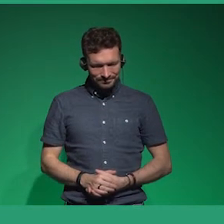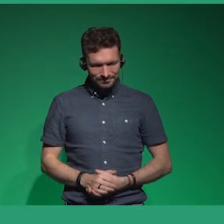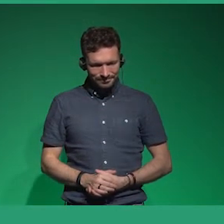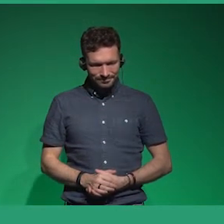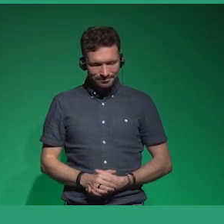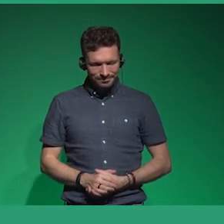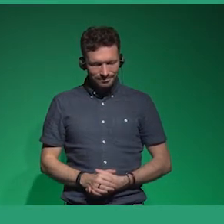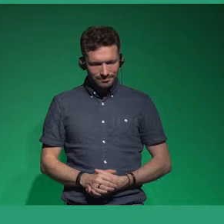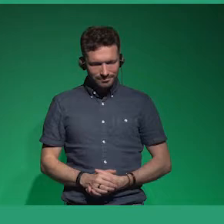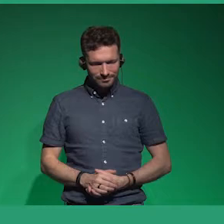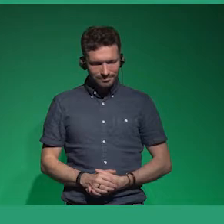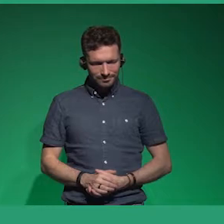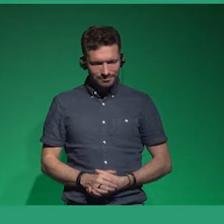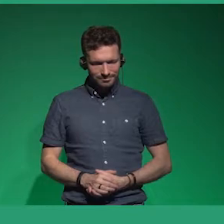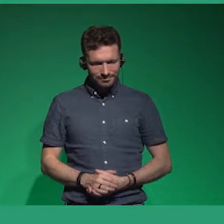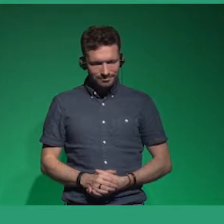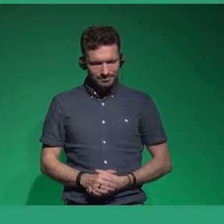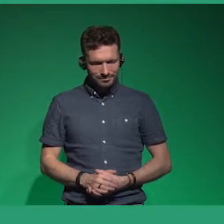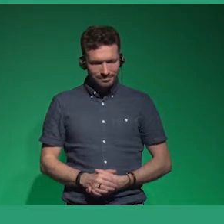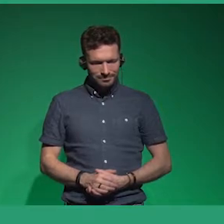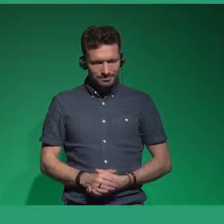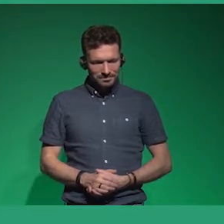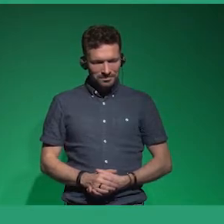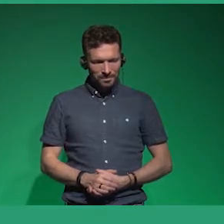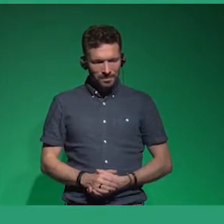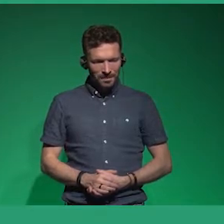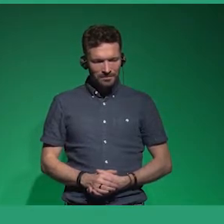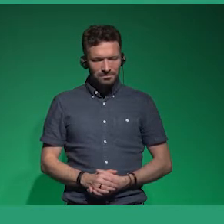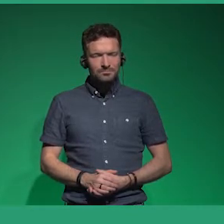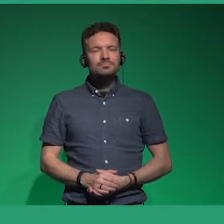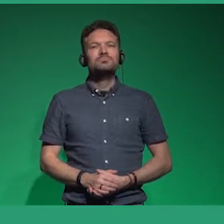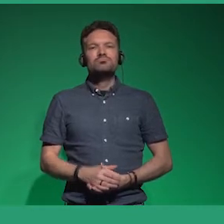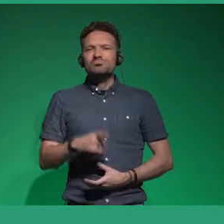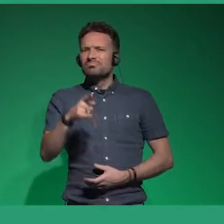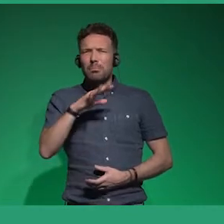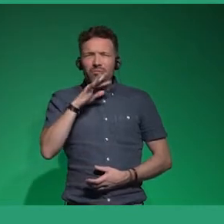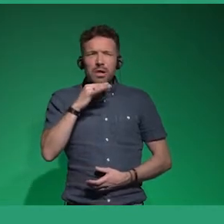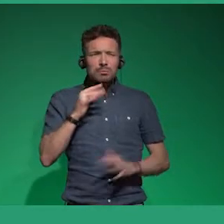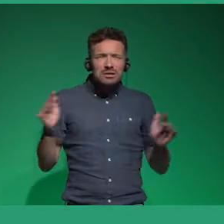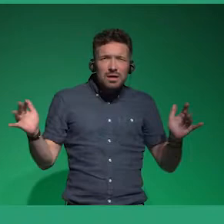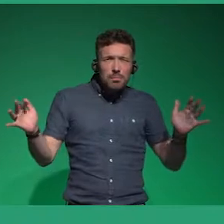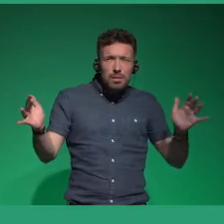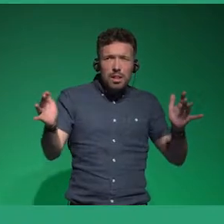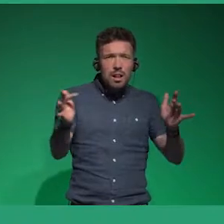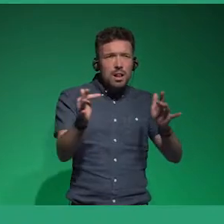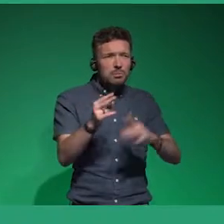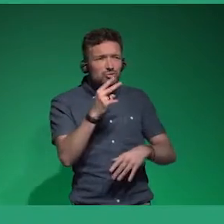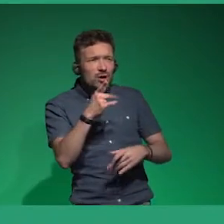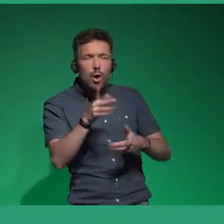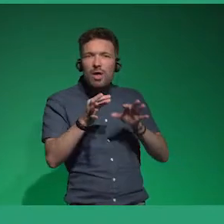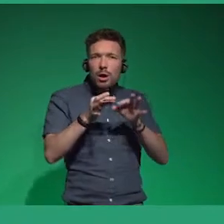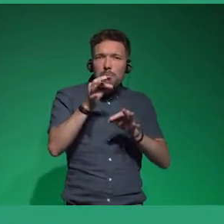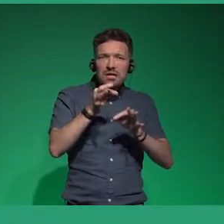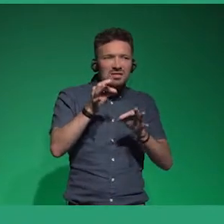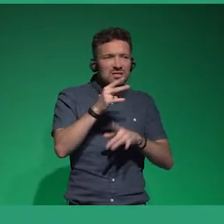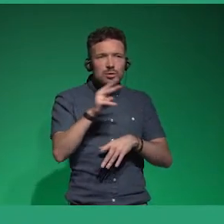looked at and that we counted and measured and so on. Yeah. Ade, once you mentioned that in Rimbambaling,